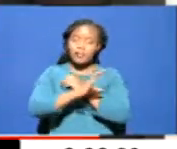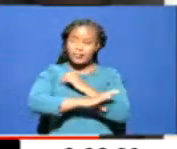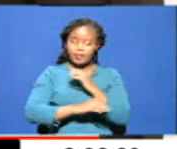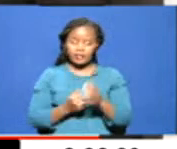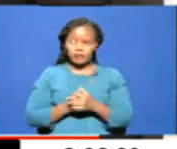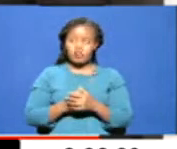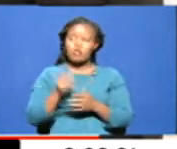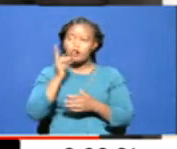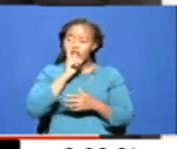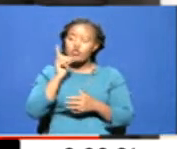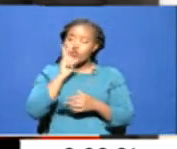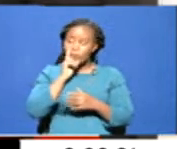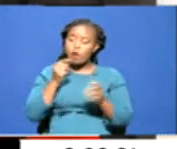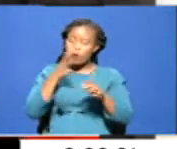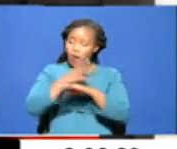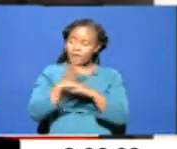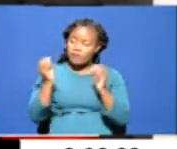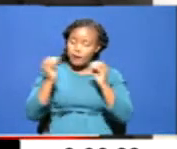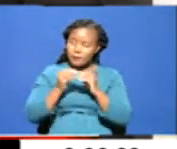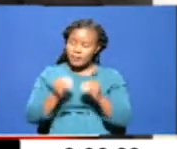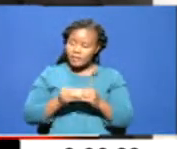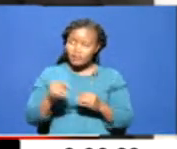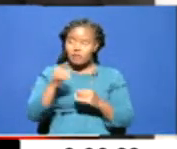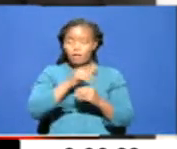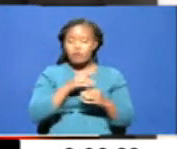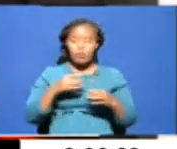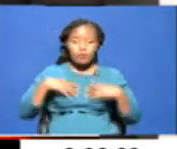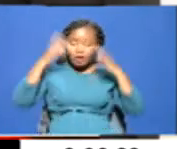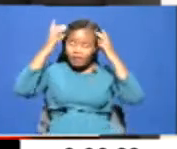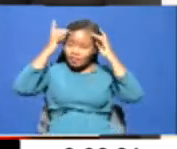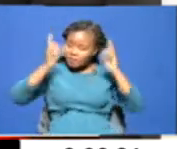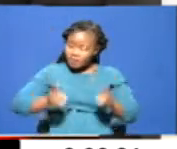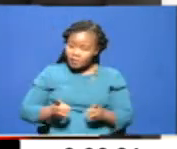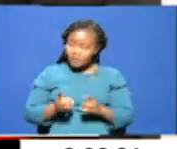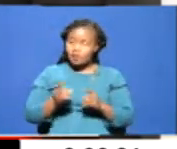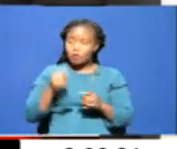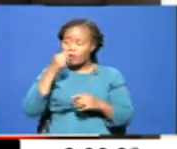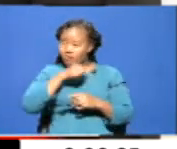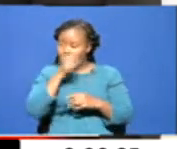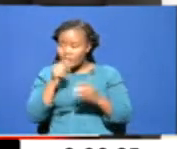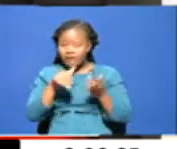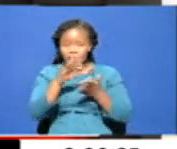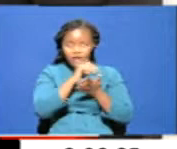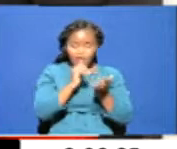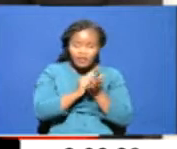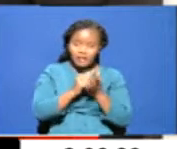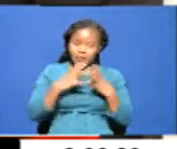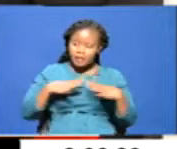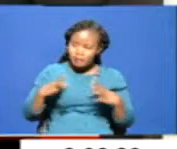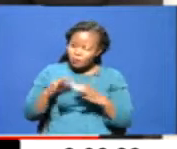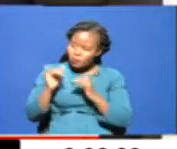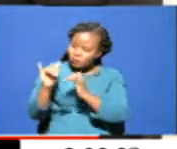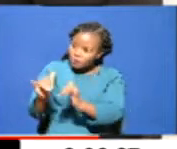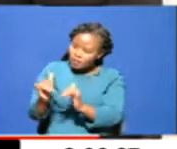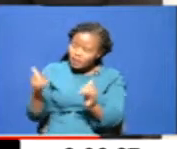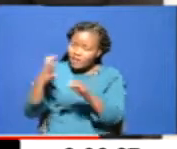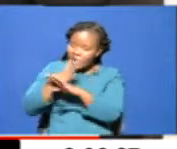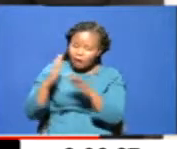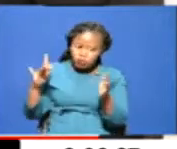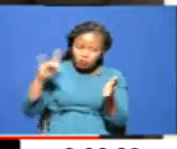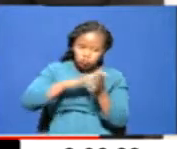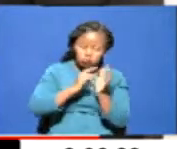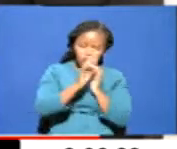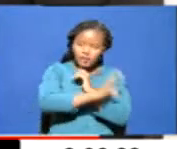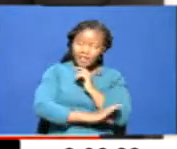NERC meeting, there'll be determination when it comes to quarantine, which countries, who, where, when. But it